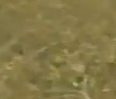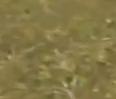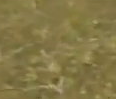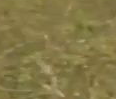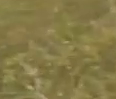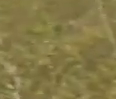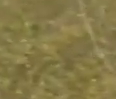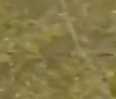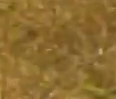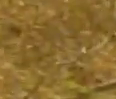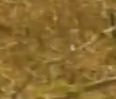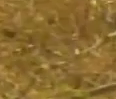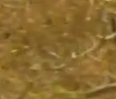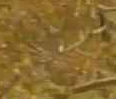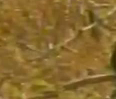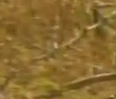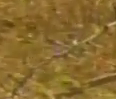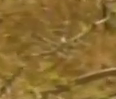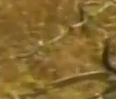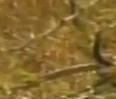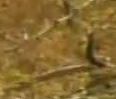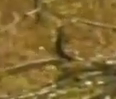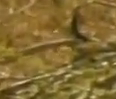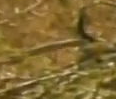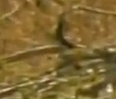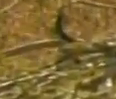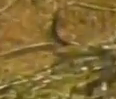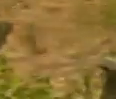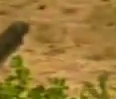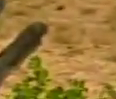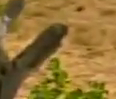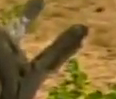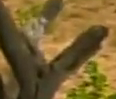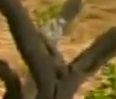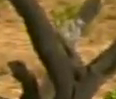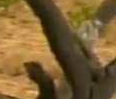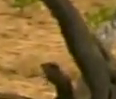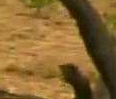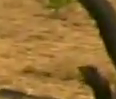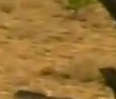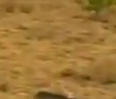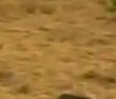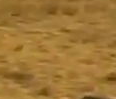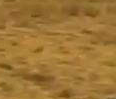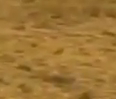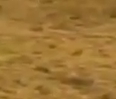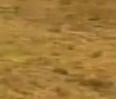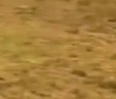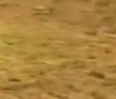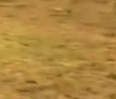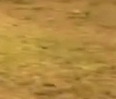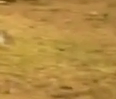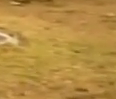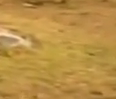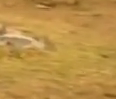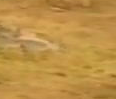of the highest contributors to the country's foreign exchange earnings, sitting on nearly 9,000 square